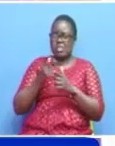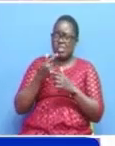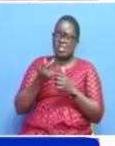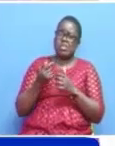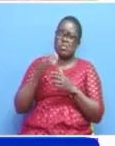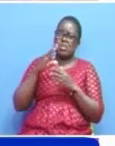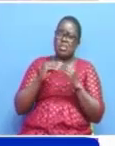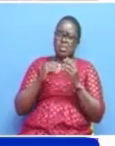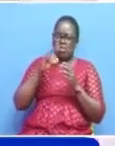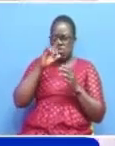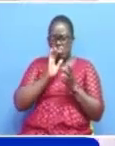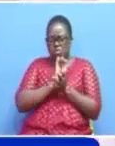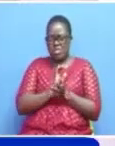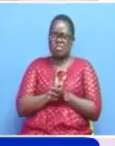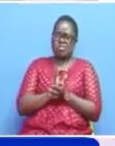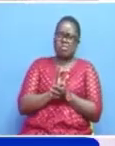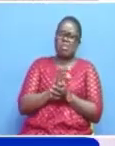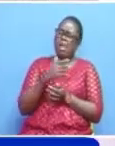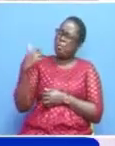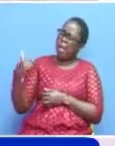You should be arrested. Na